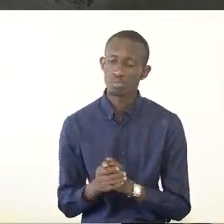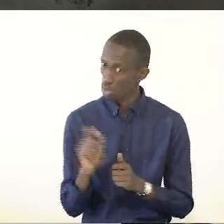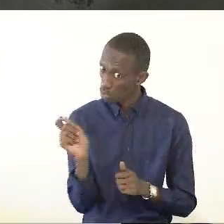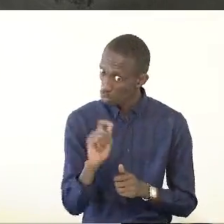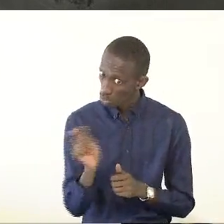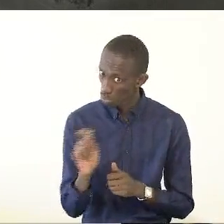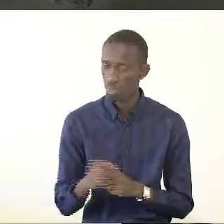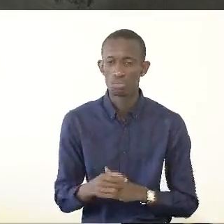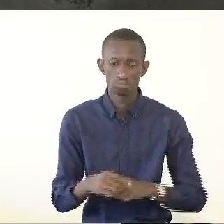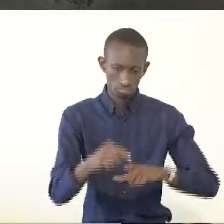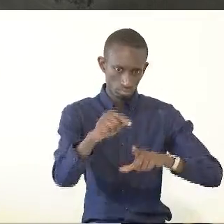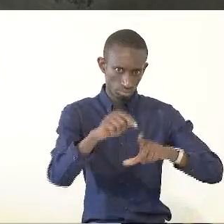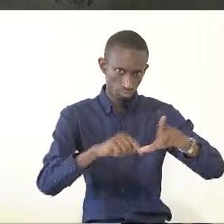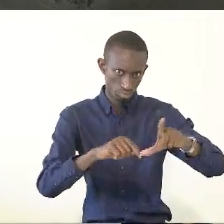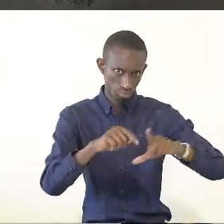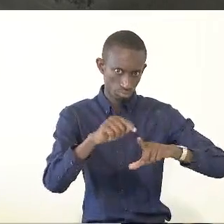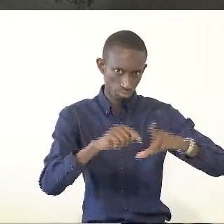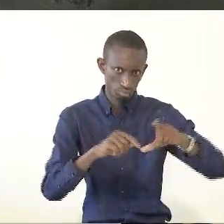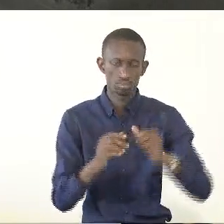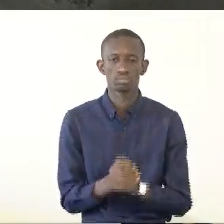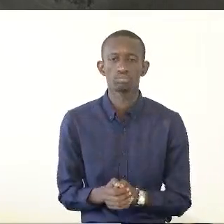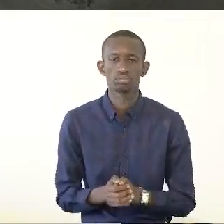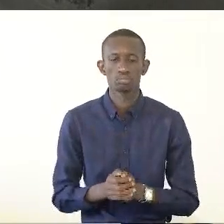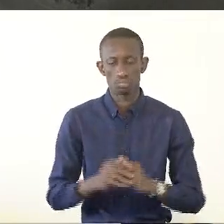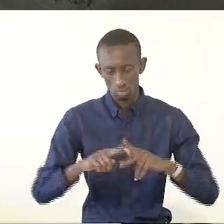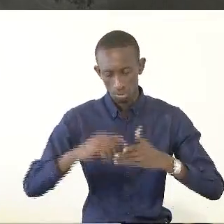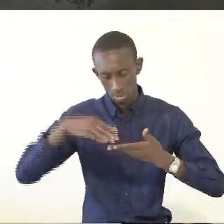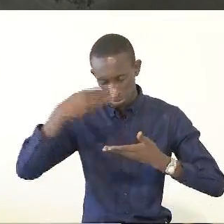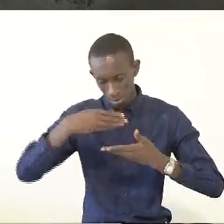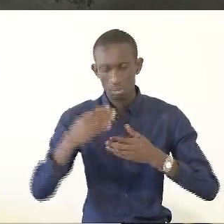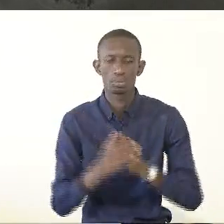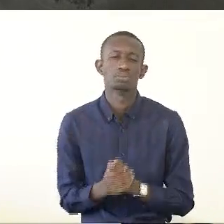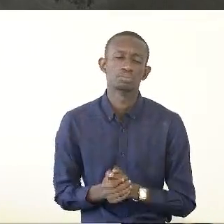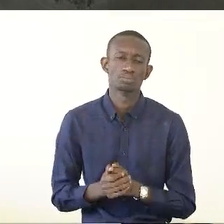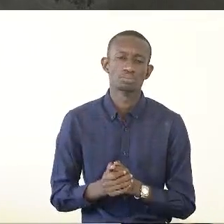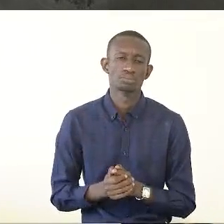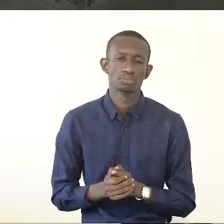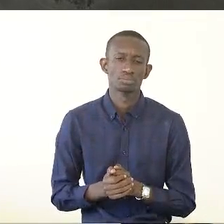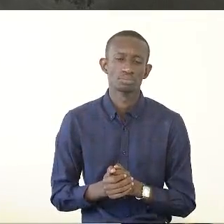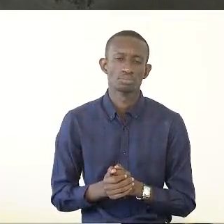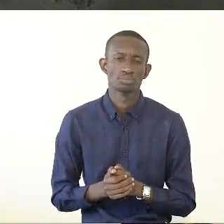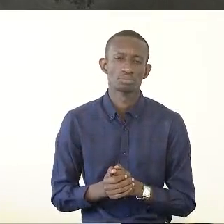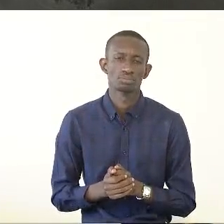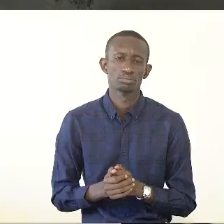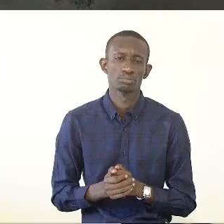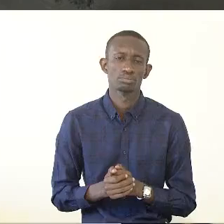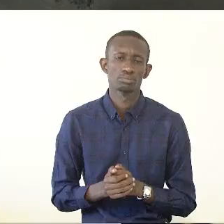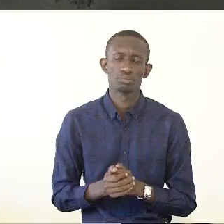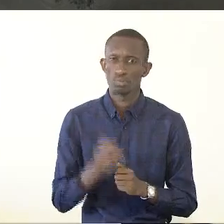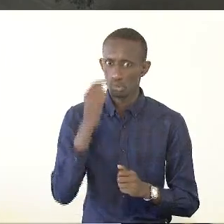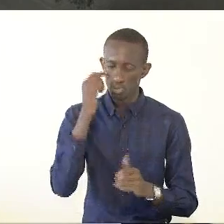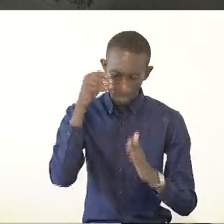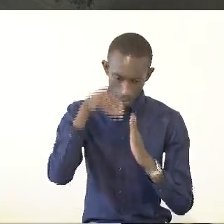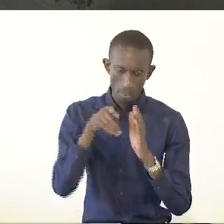then we learn all this together, because I have told you the objectives of our lesson of today. Let's go straightly to one